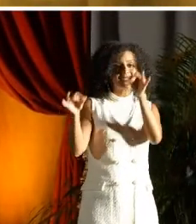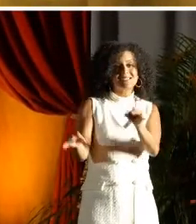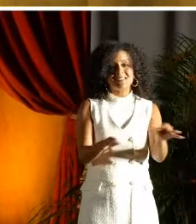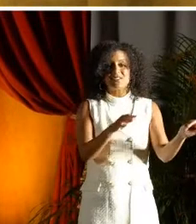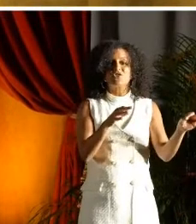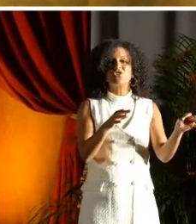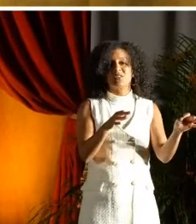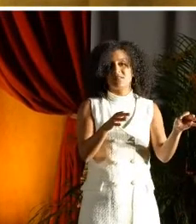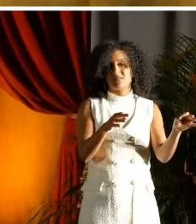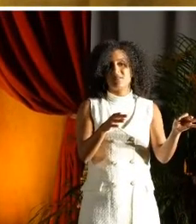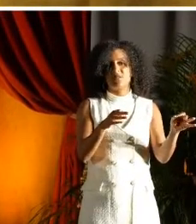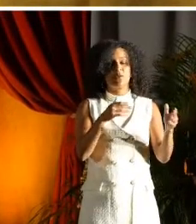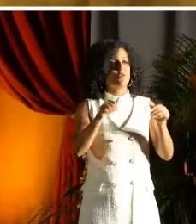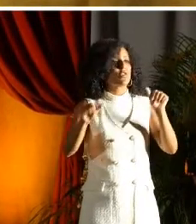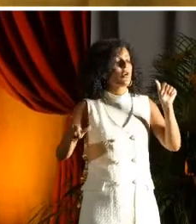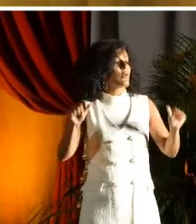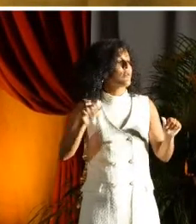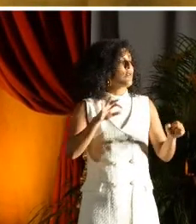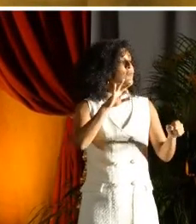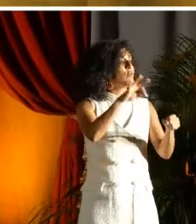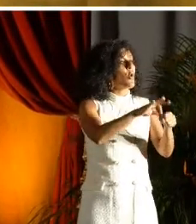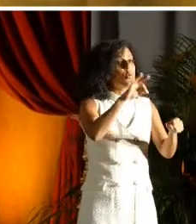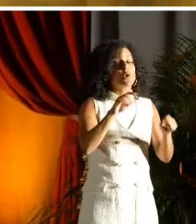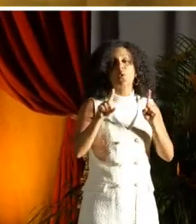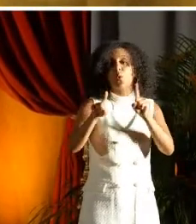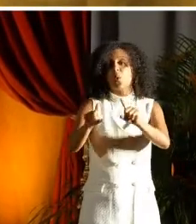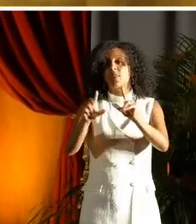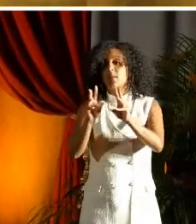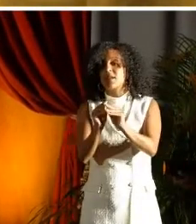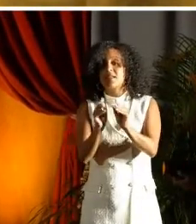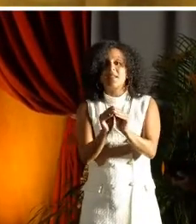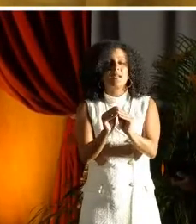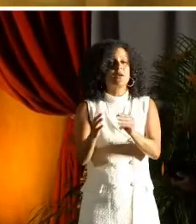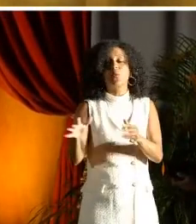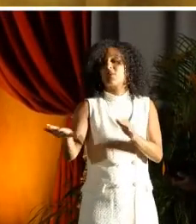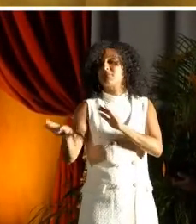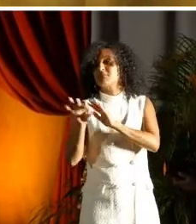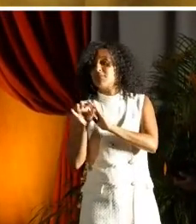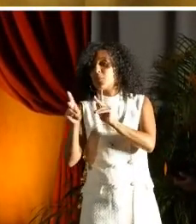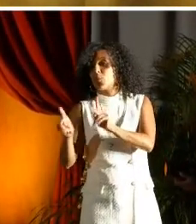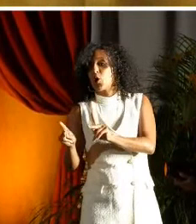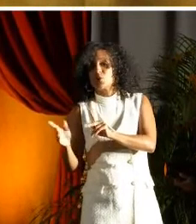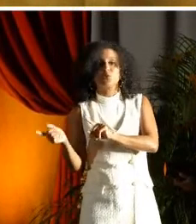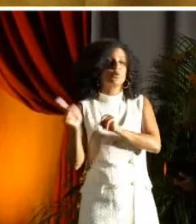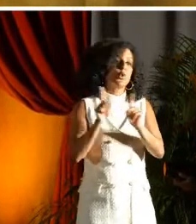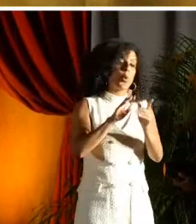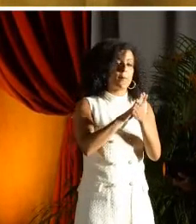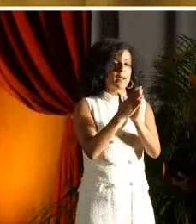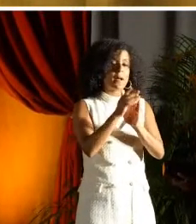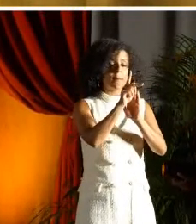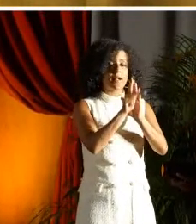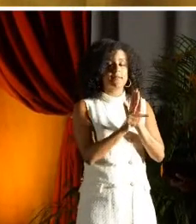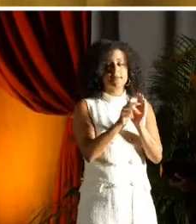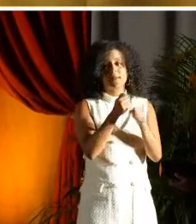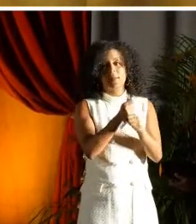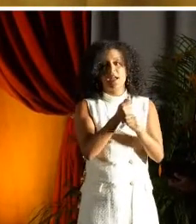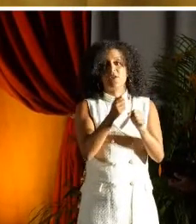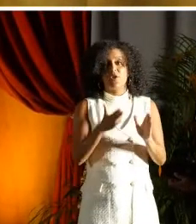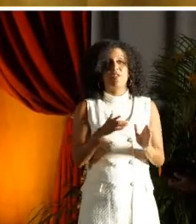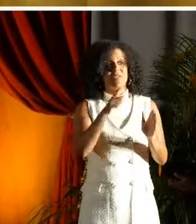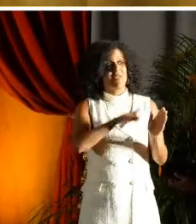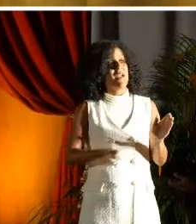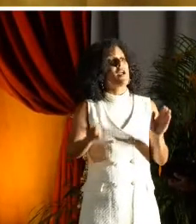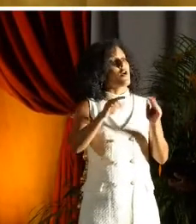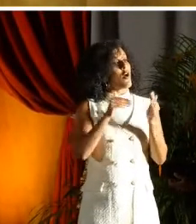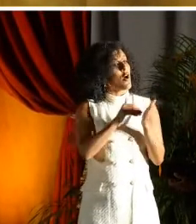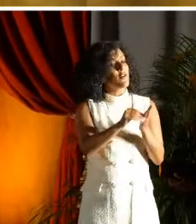decision-making process, whether it's voting or going to the meeting or getting someone elected as policymakers. The totality of the engagement are all the tools